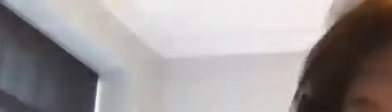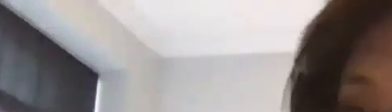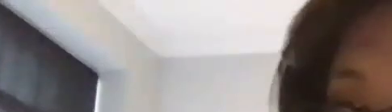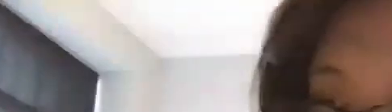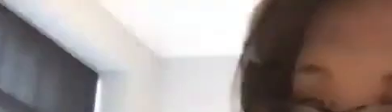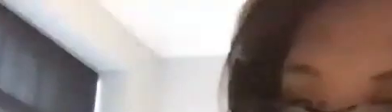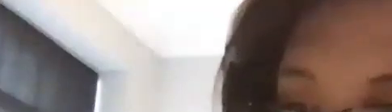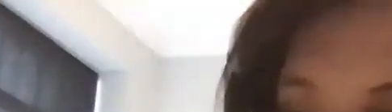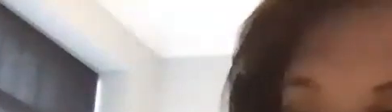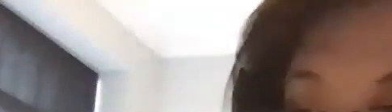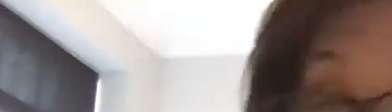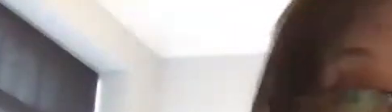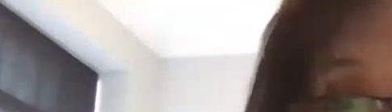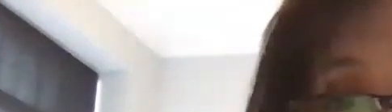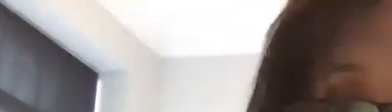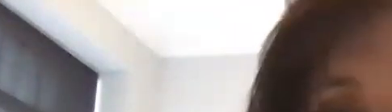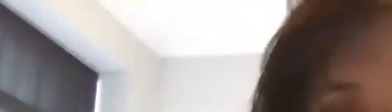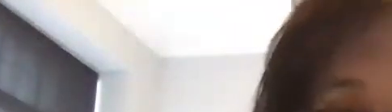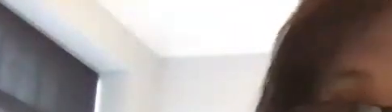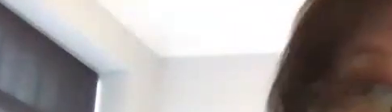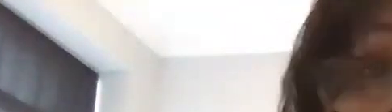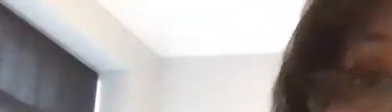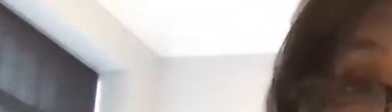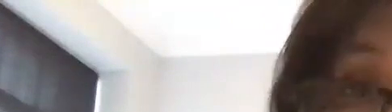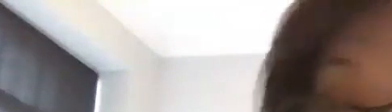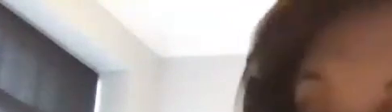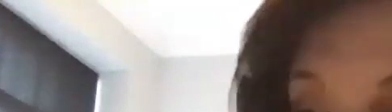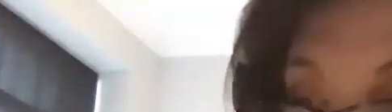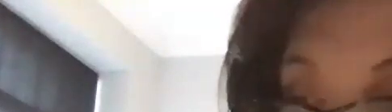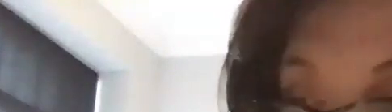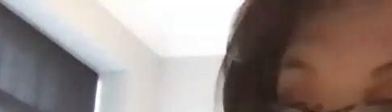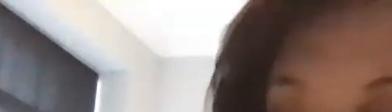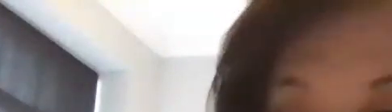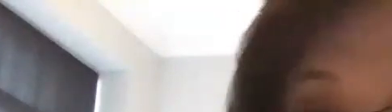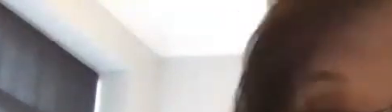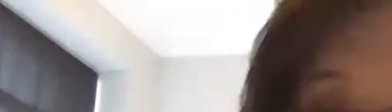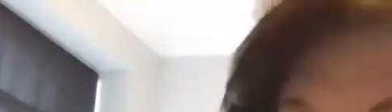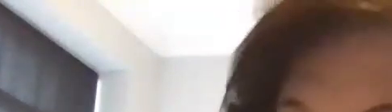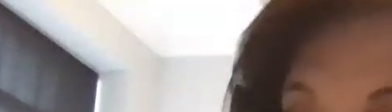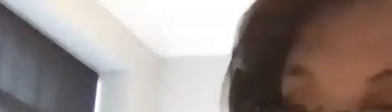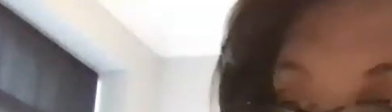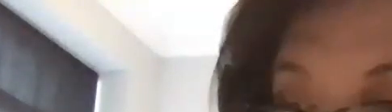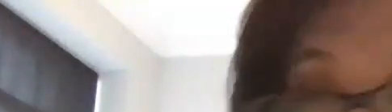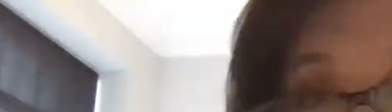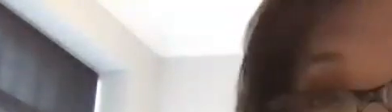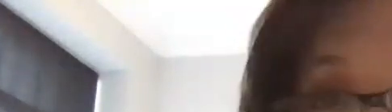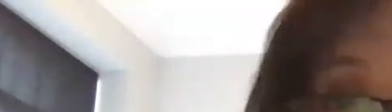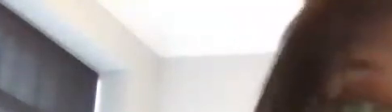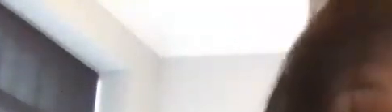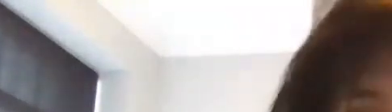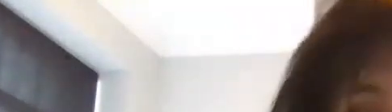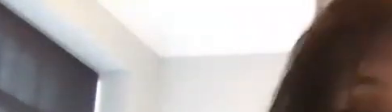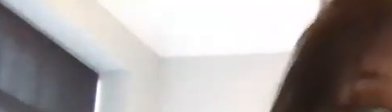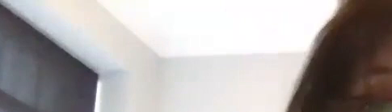unsafe environment. Or perhaps they're using your money and property without your permission. Could